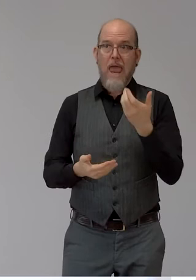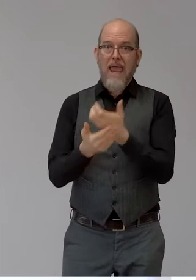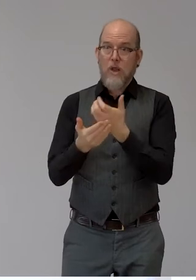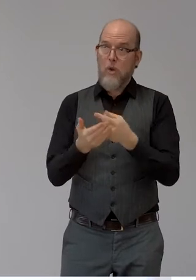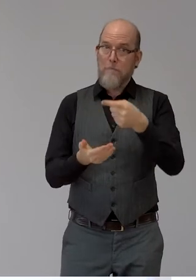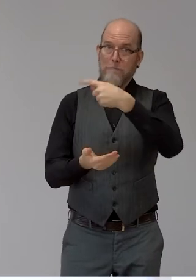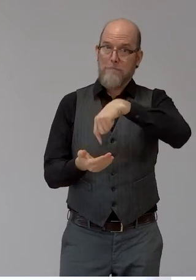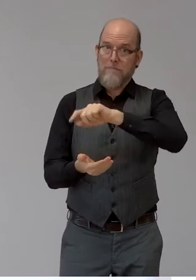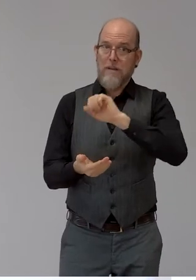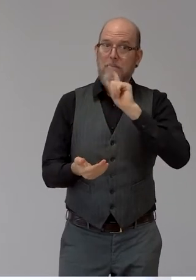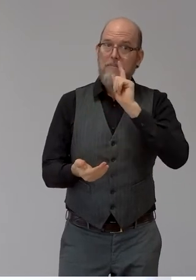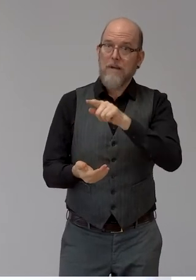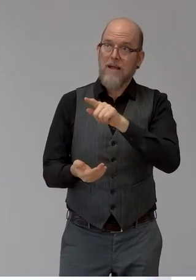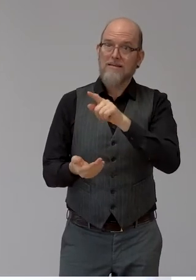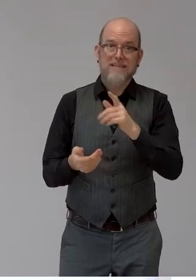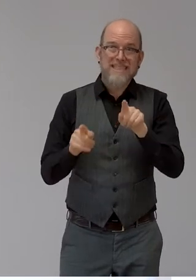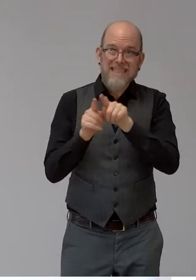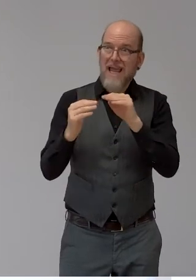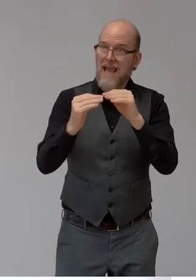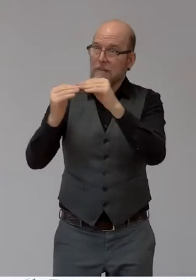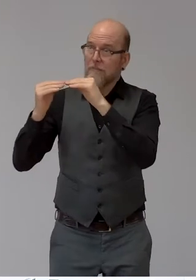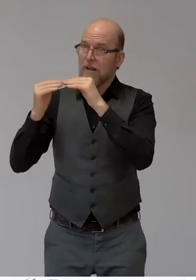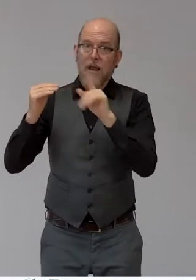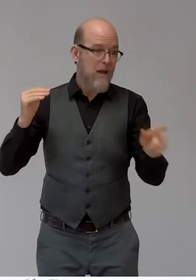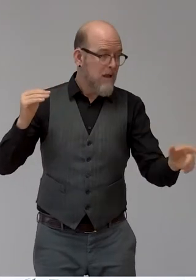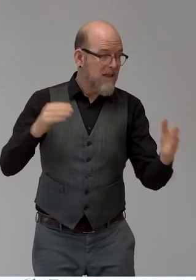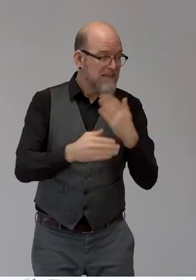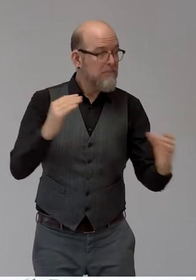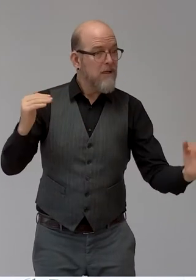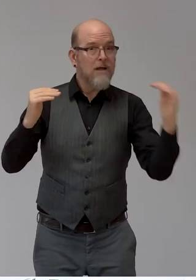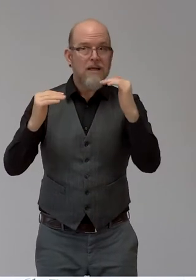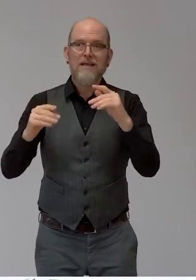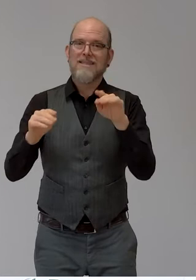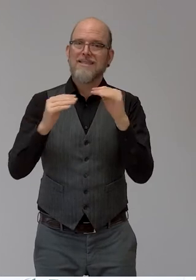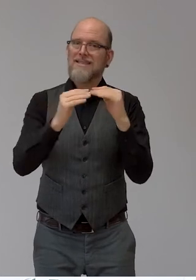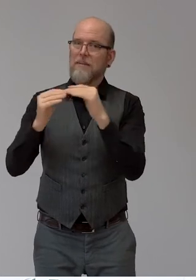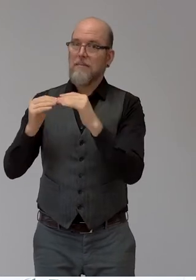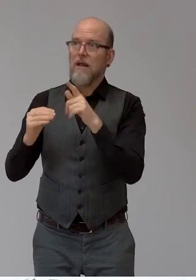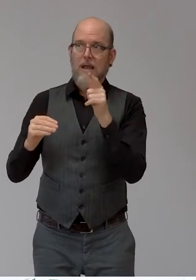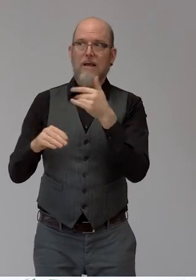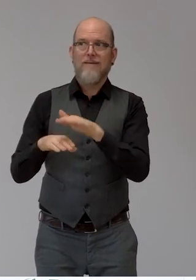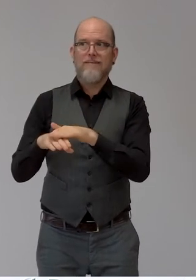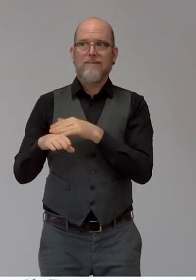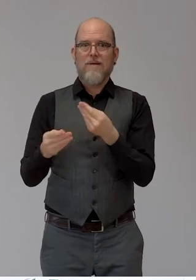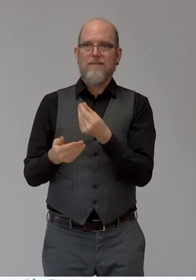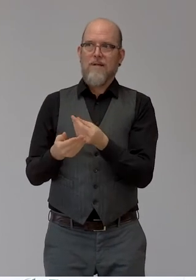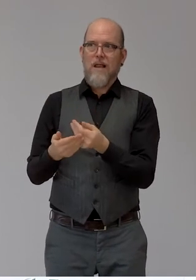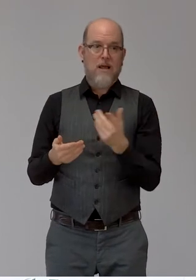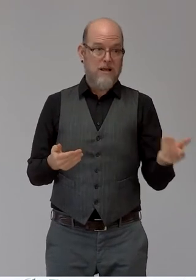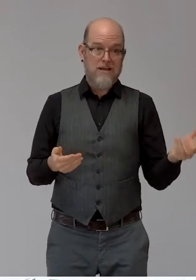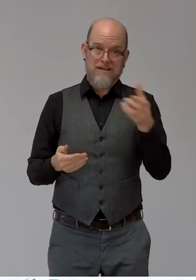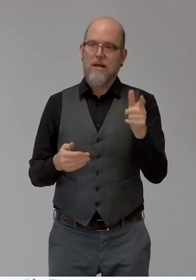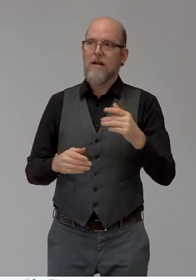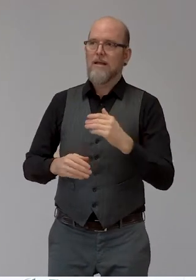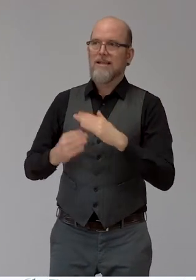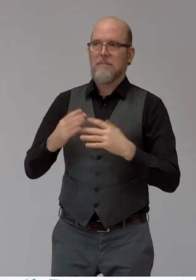differently after being employed and having a job. Thank you. Emma, you are a founder of an association.